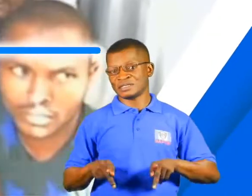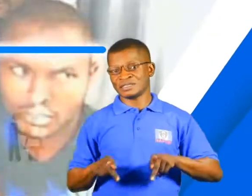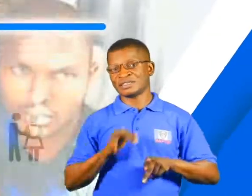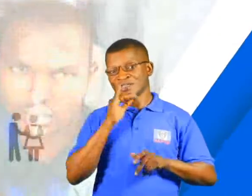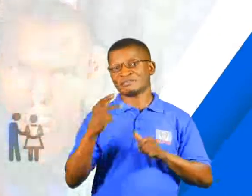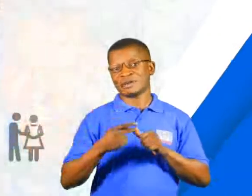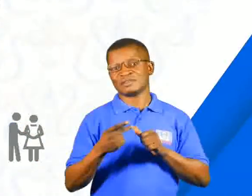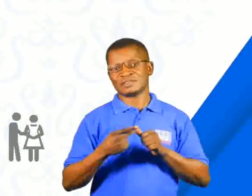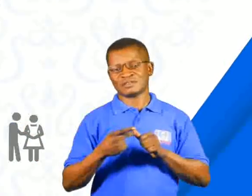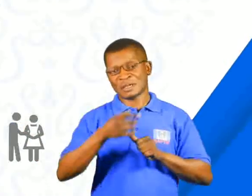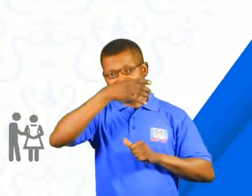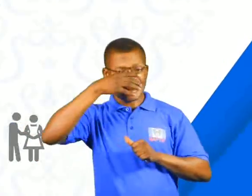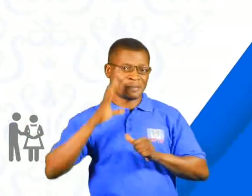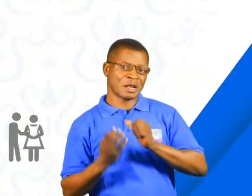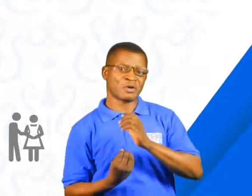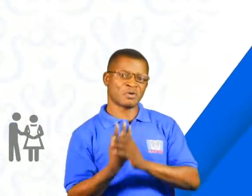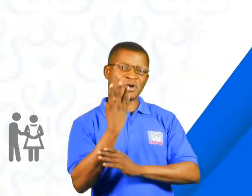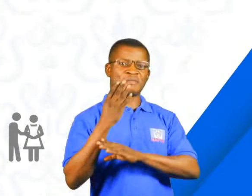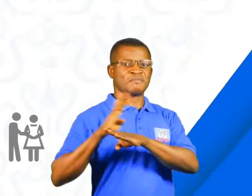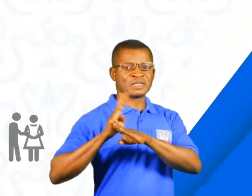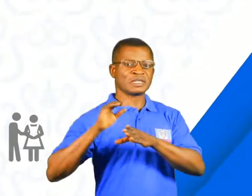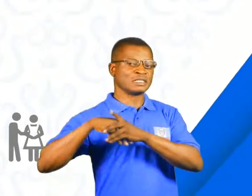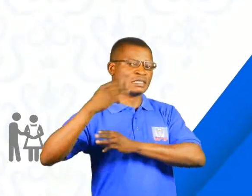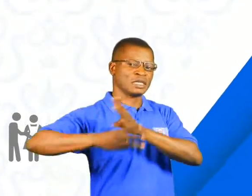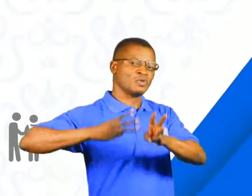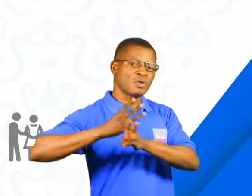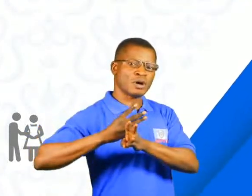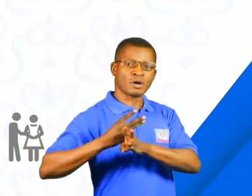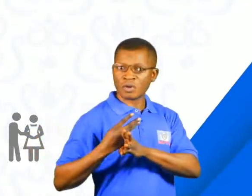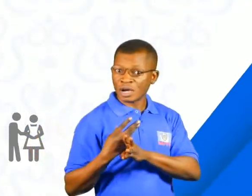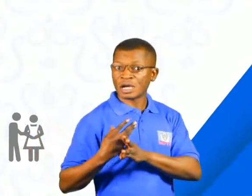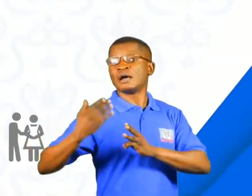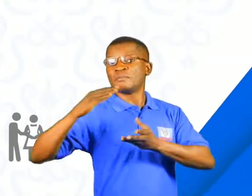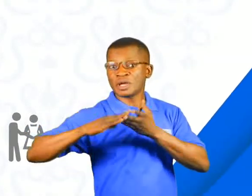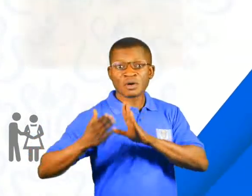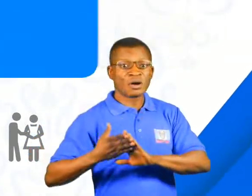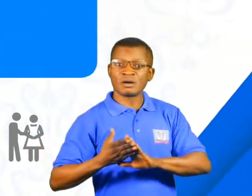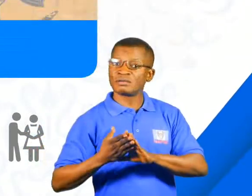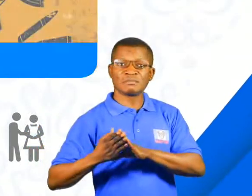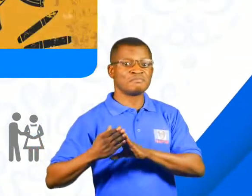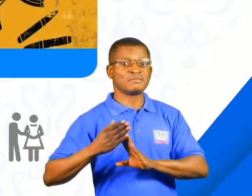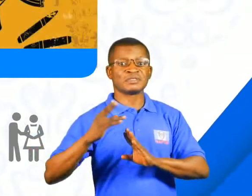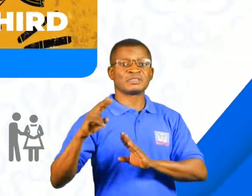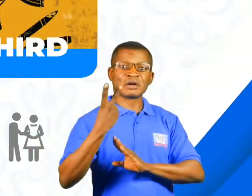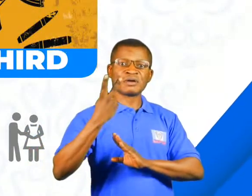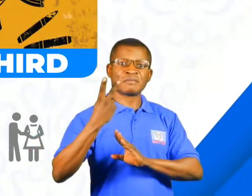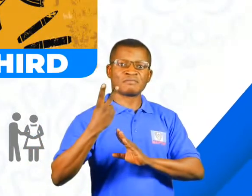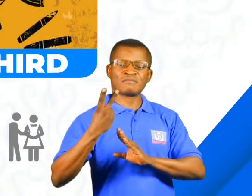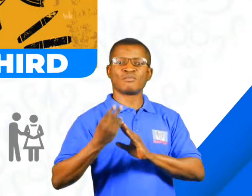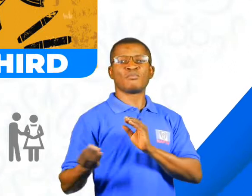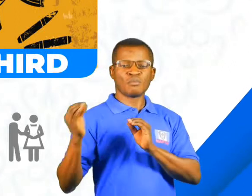Trafficking in persons is one of the fastest growing criminal industry in the world. In fact, it has become the second most